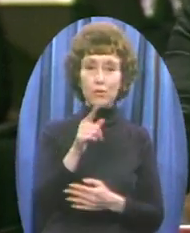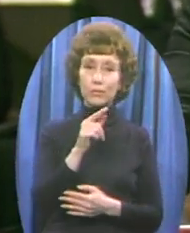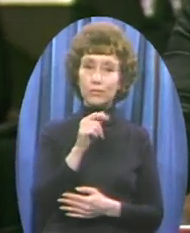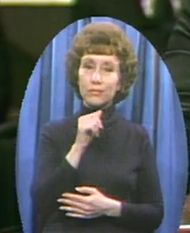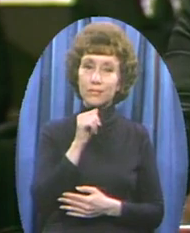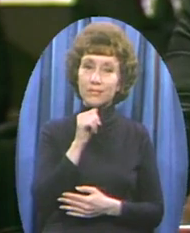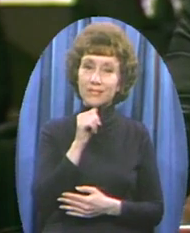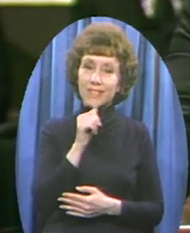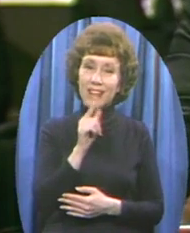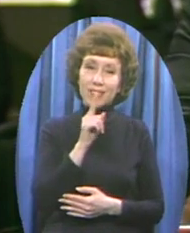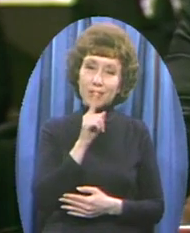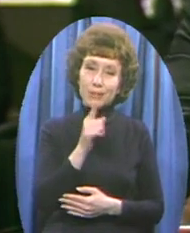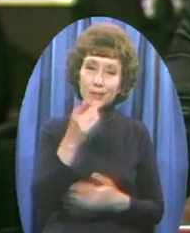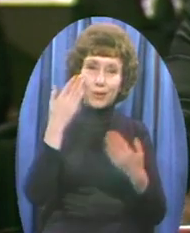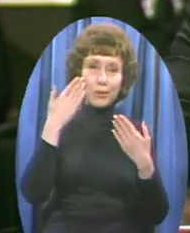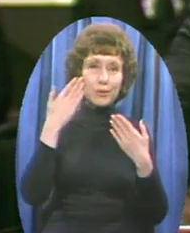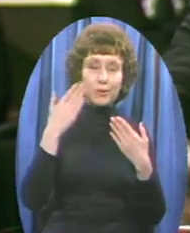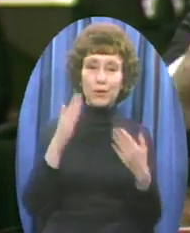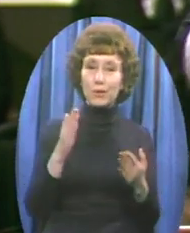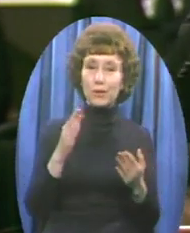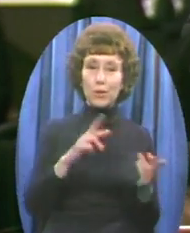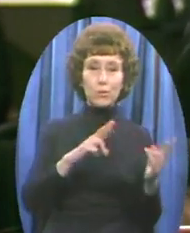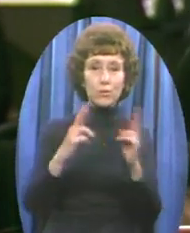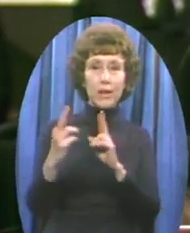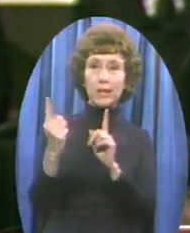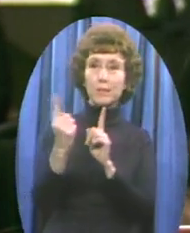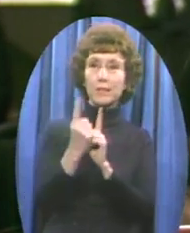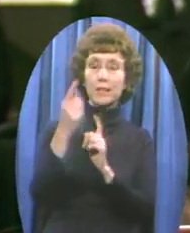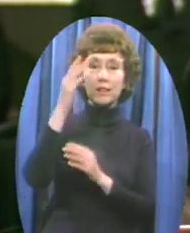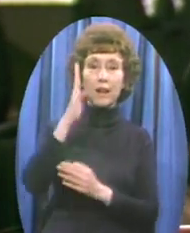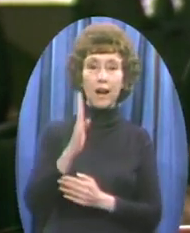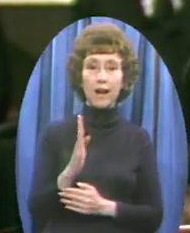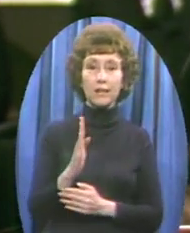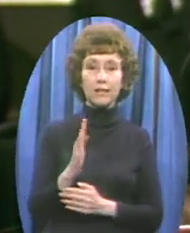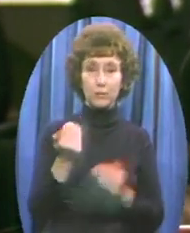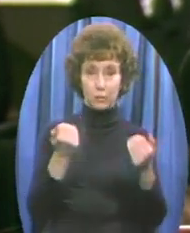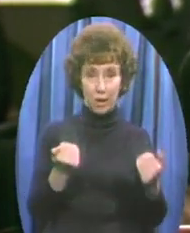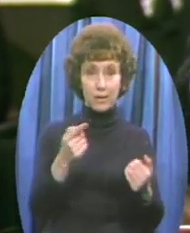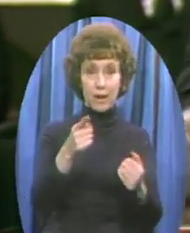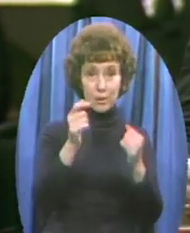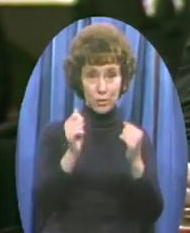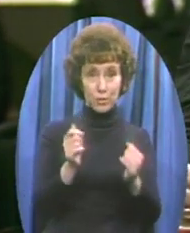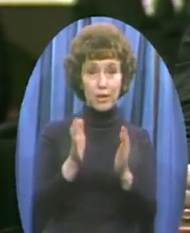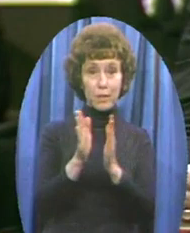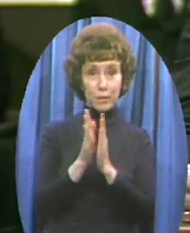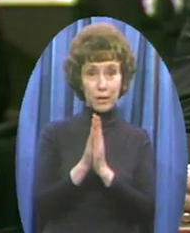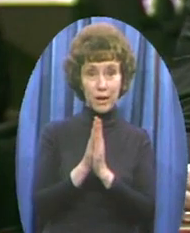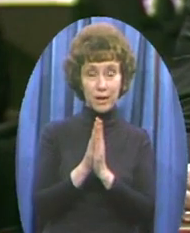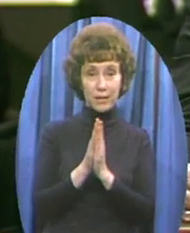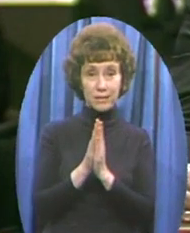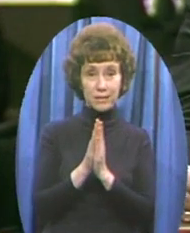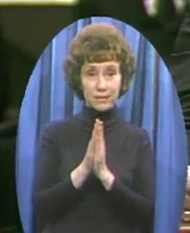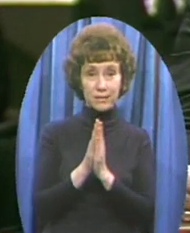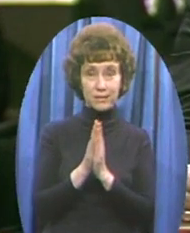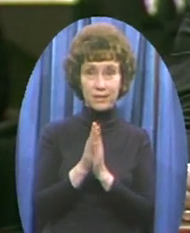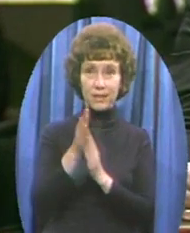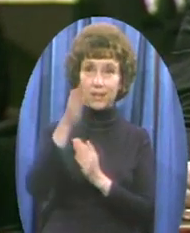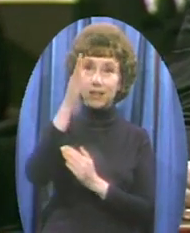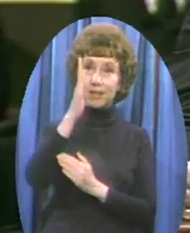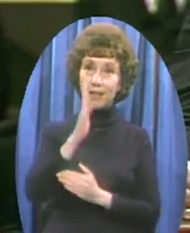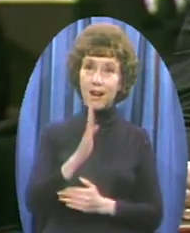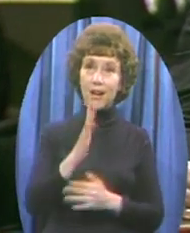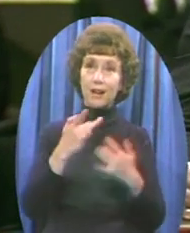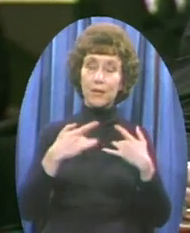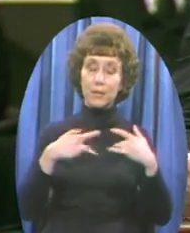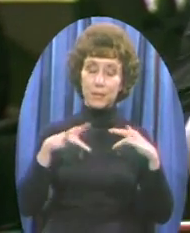saved, if you're not sure you're ready to meet God, will you just bow your head right now and pray this prayer? God, have